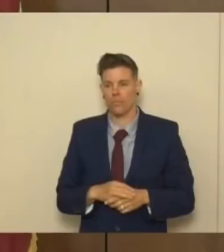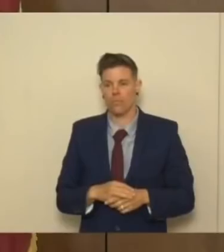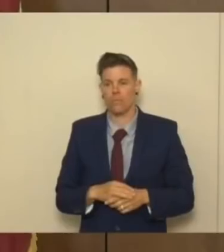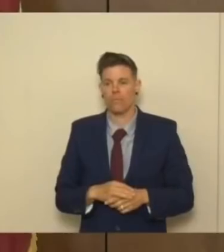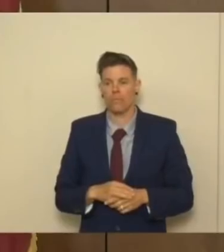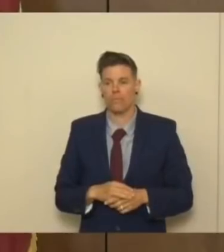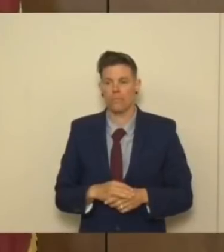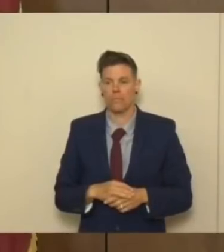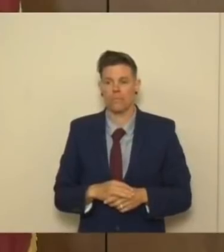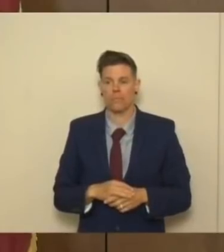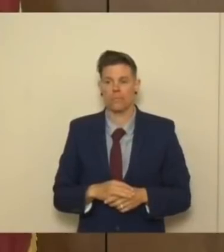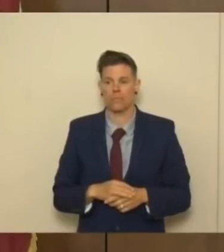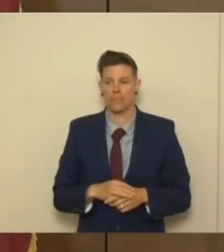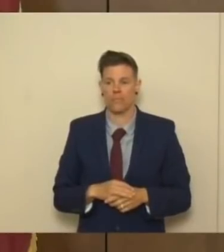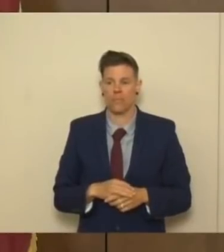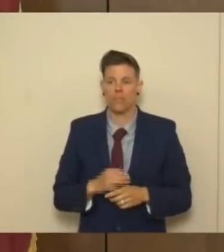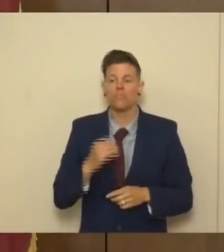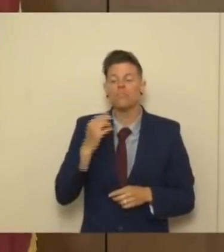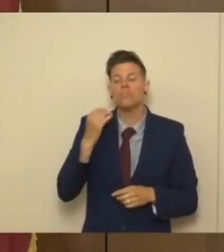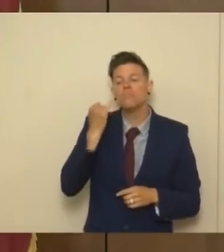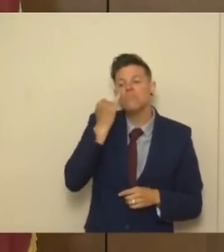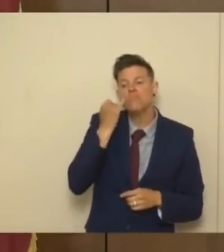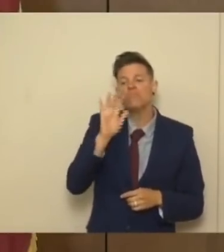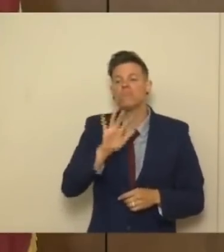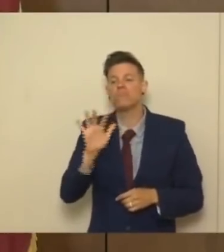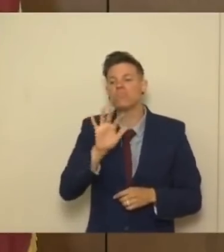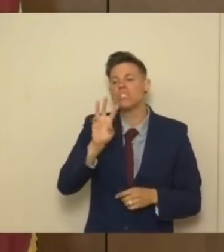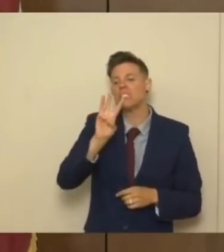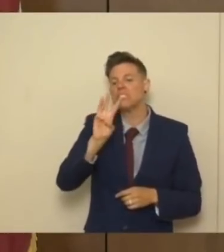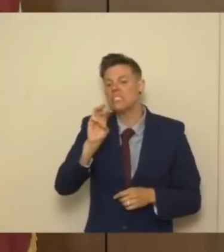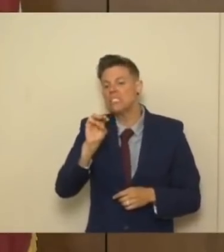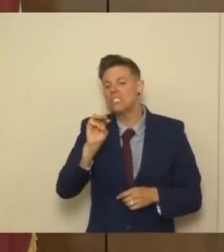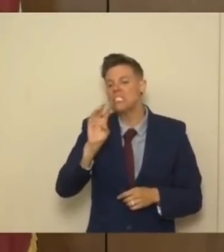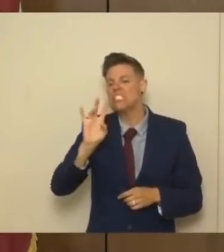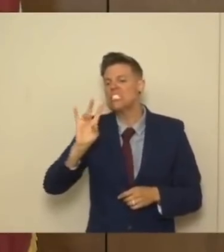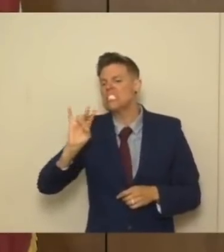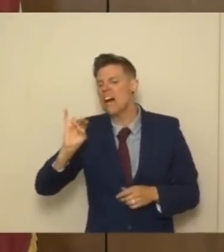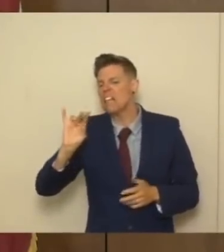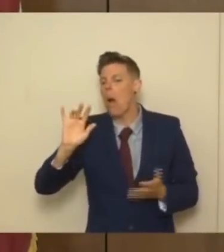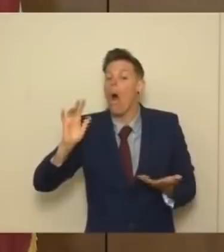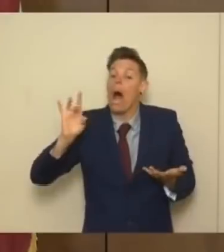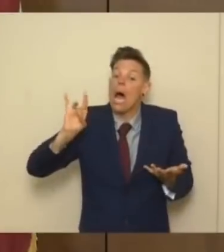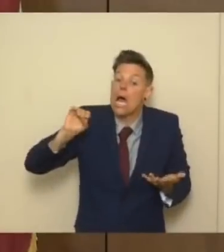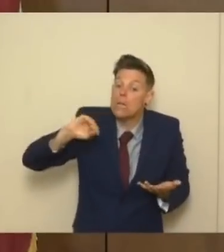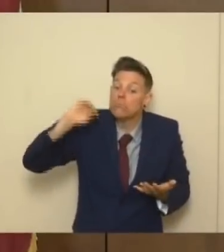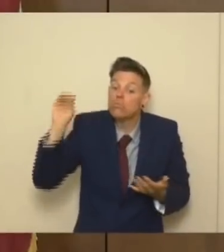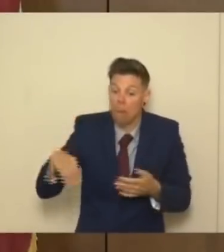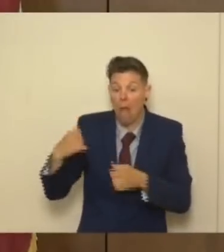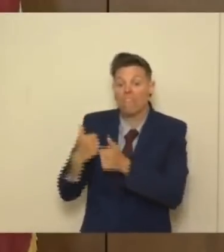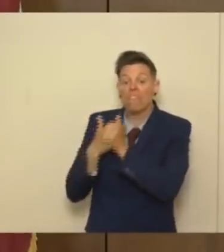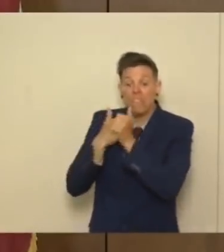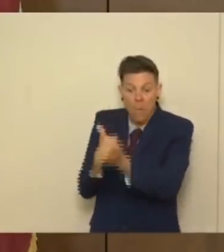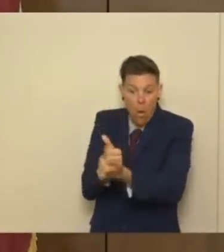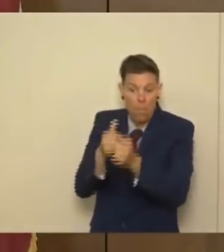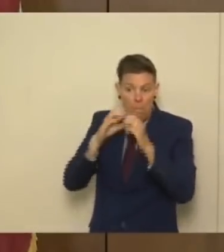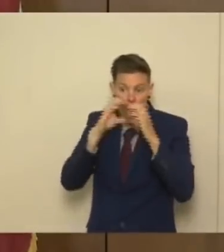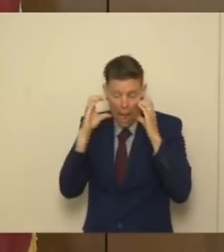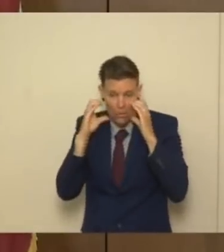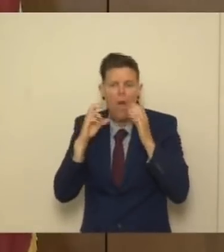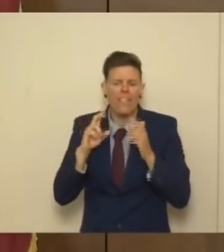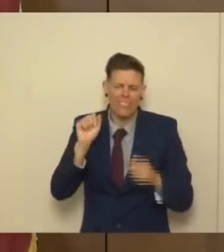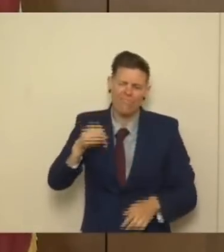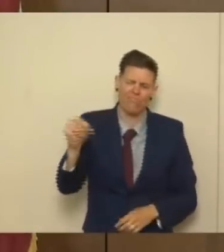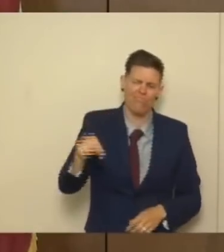80% compliance, I feel incredibly confident that we can go to phase 2 in July, early